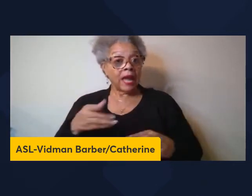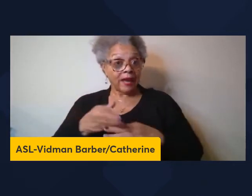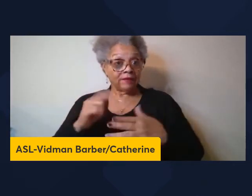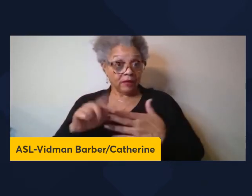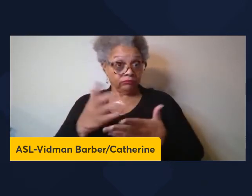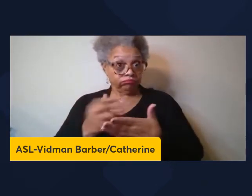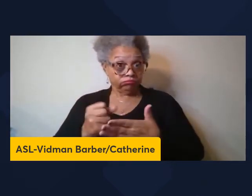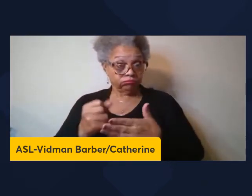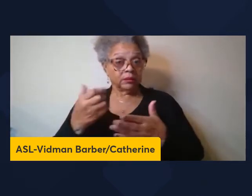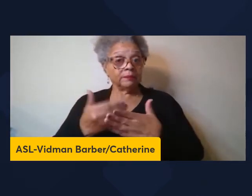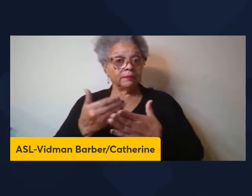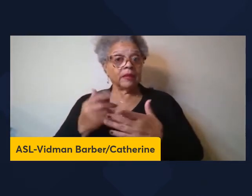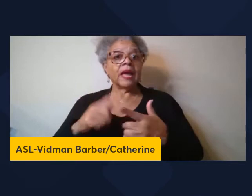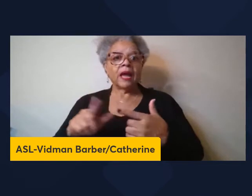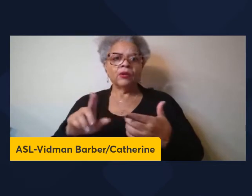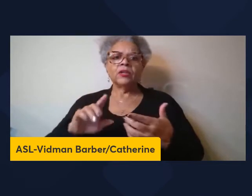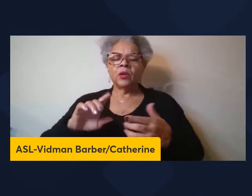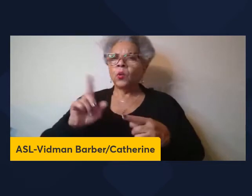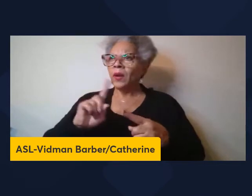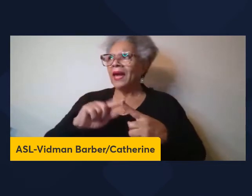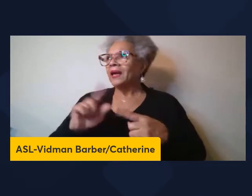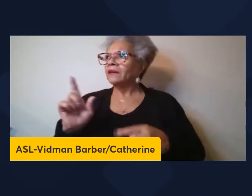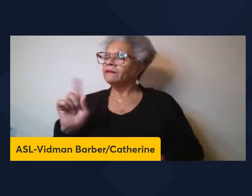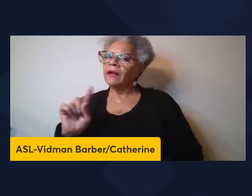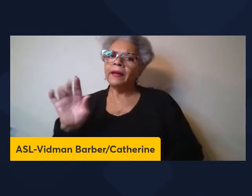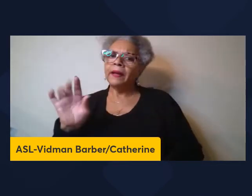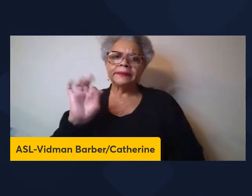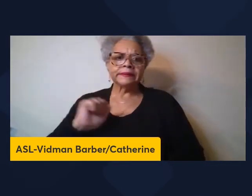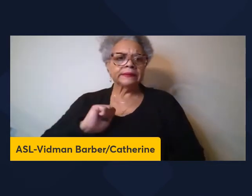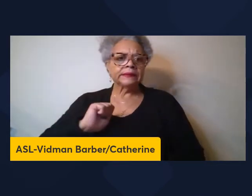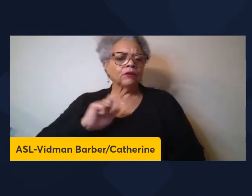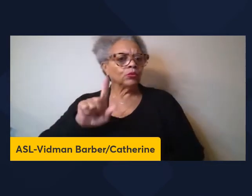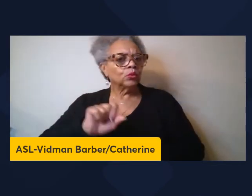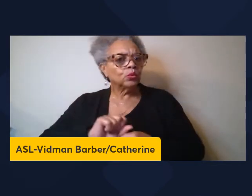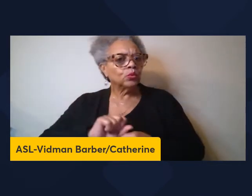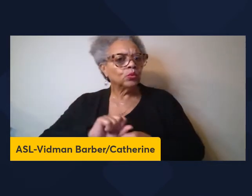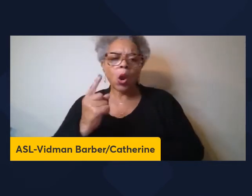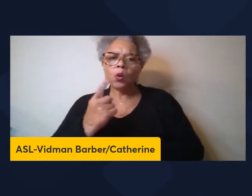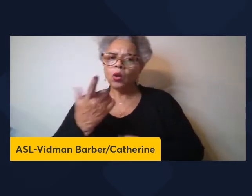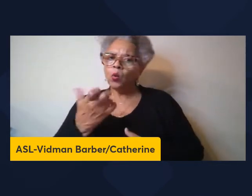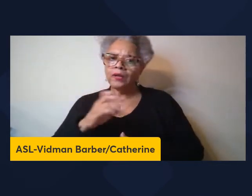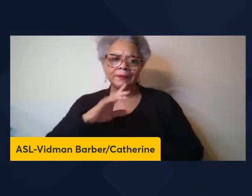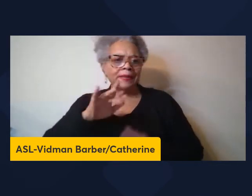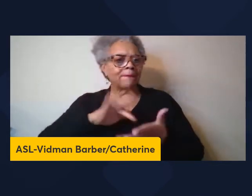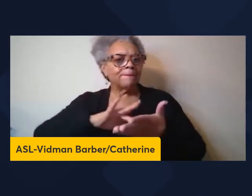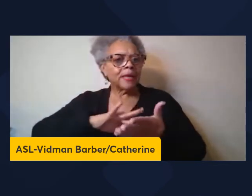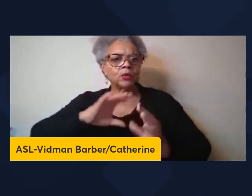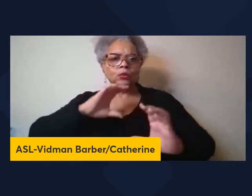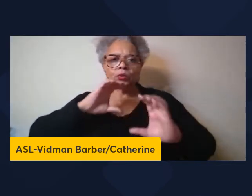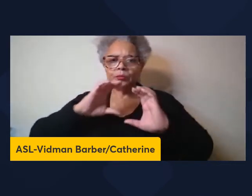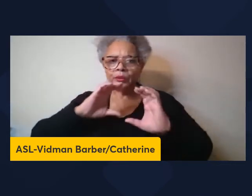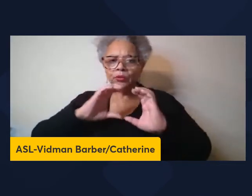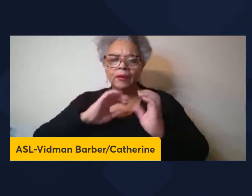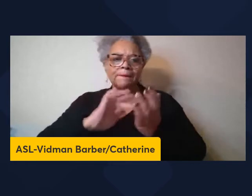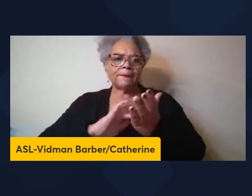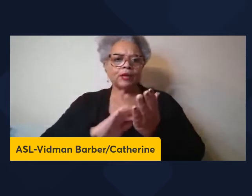to look at where I could be. I'd always wanted to be in medical communications and medical writing.